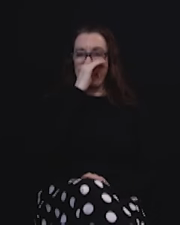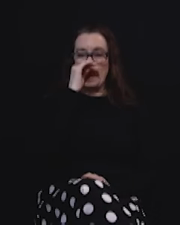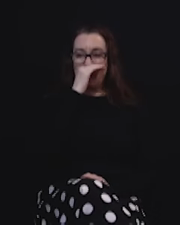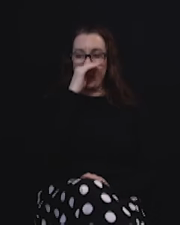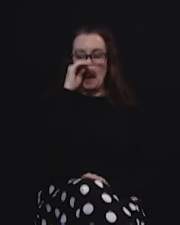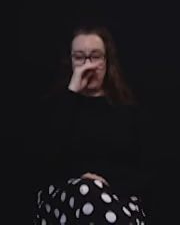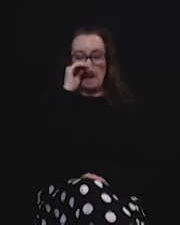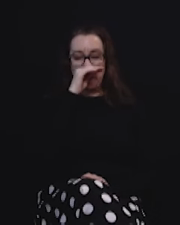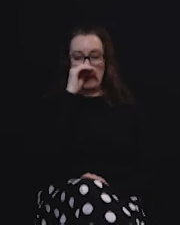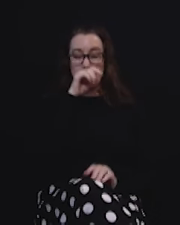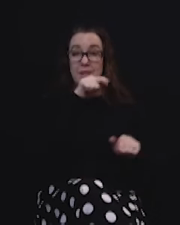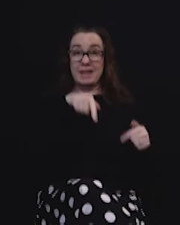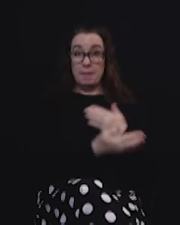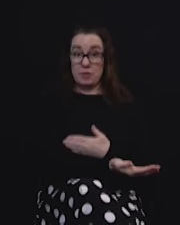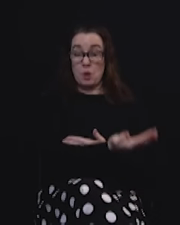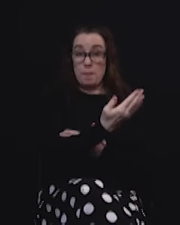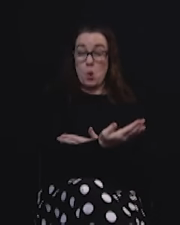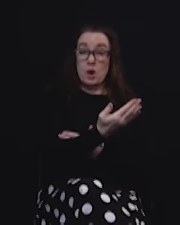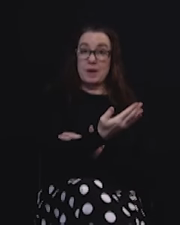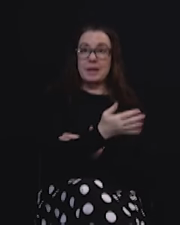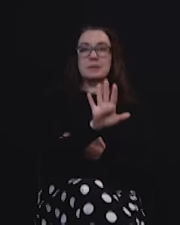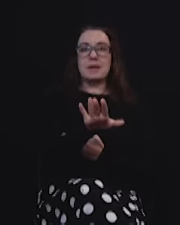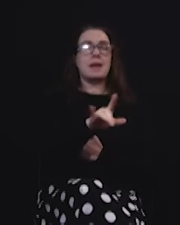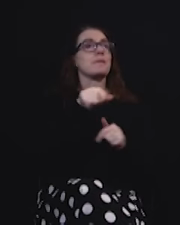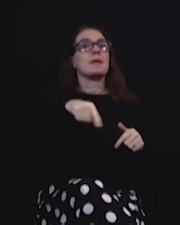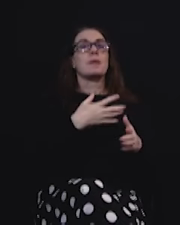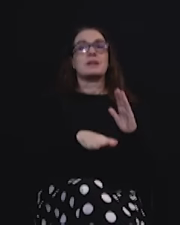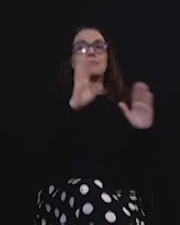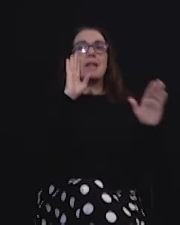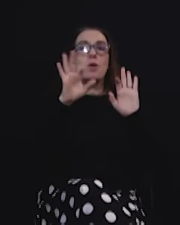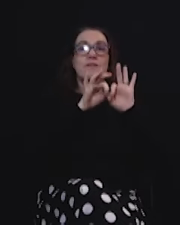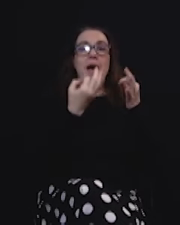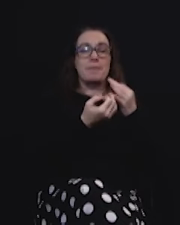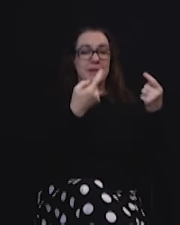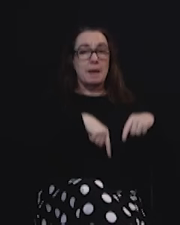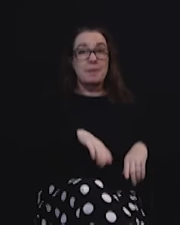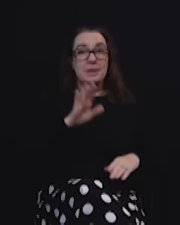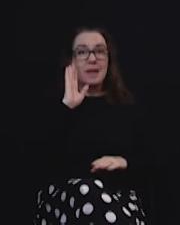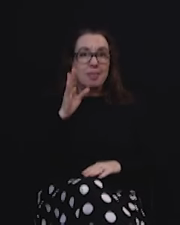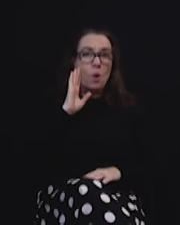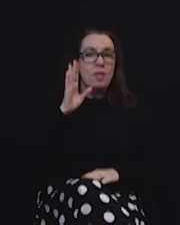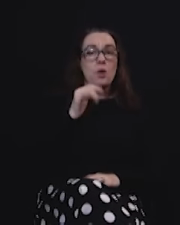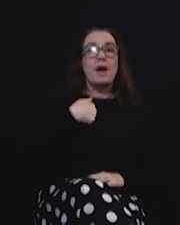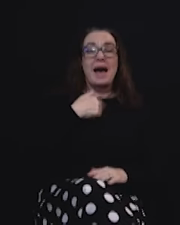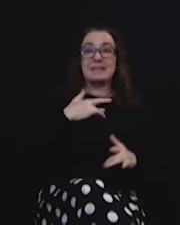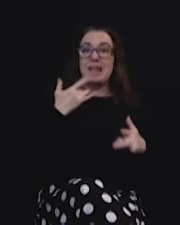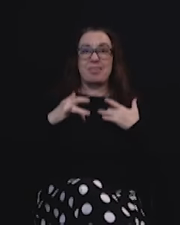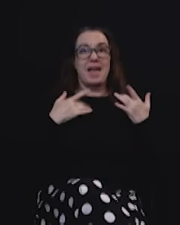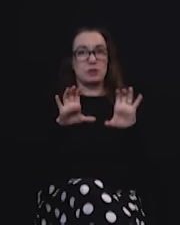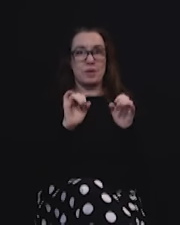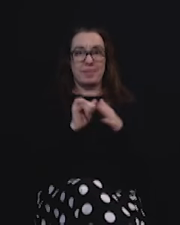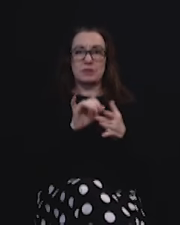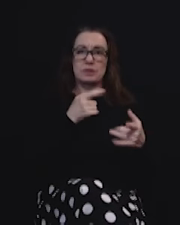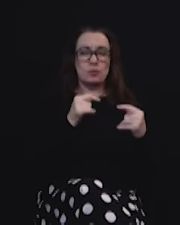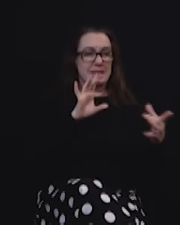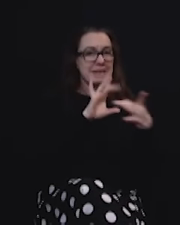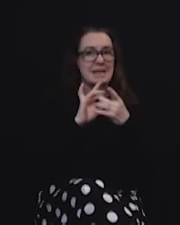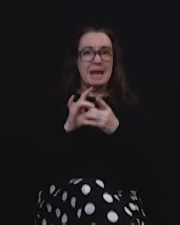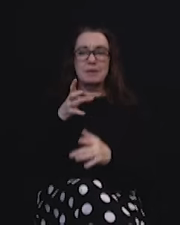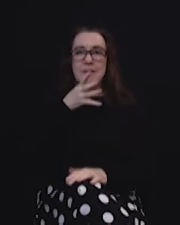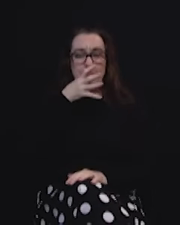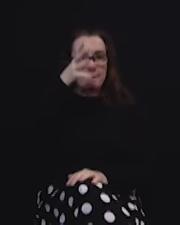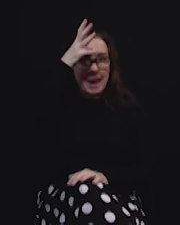I come here in the morning and I'll get here and I'm going to try to greet every single family that comes. I mean, I delight in trying to do that. I try to connect with those parents when they